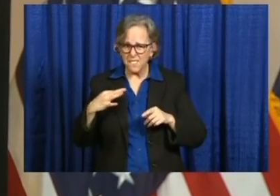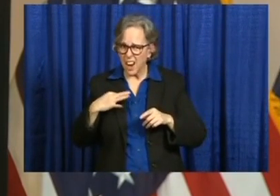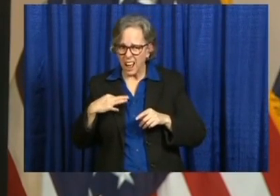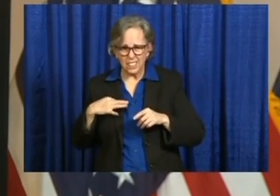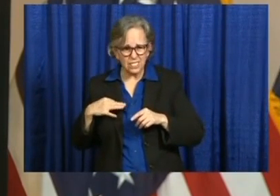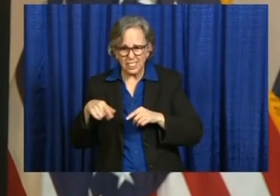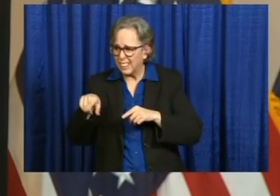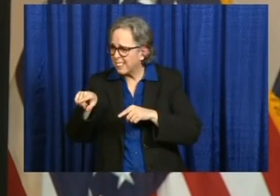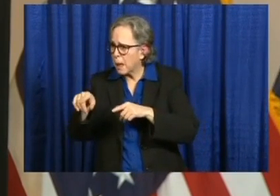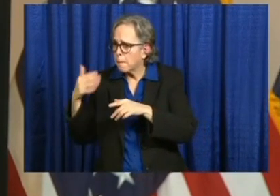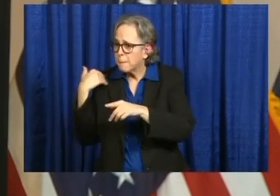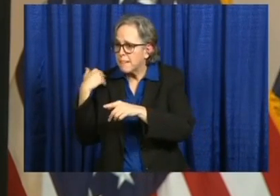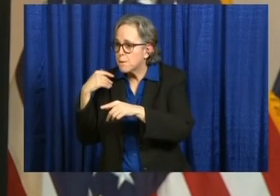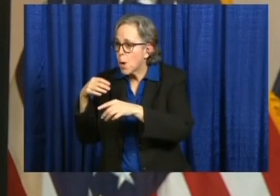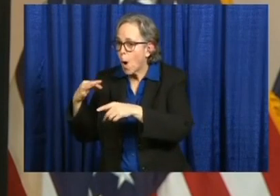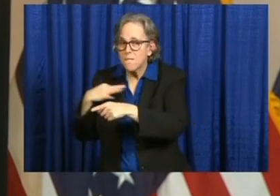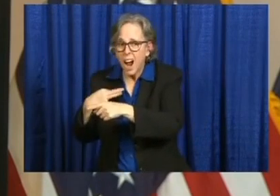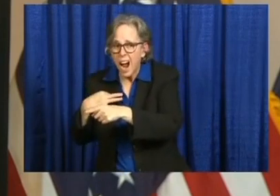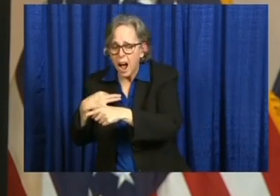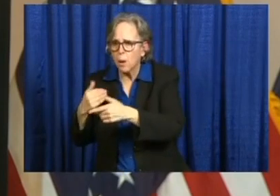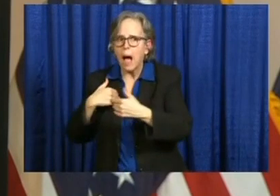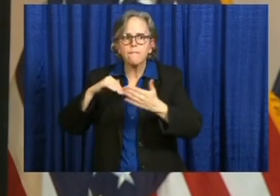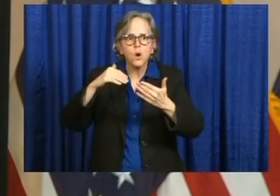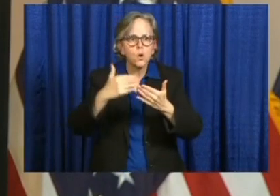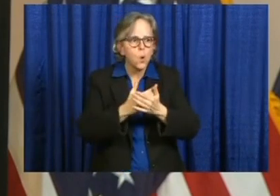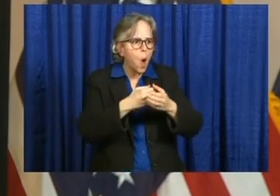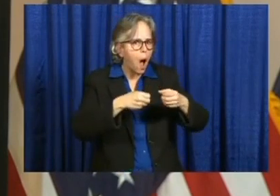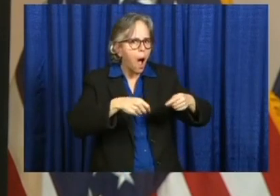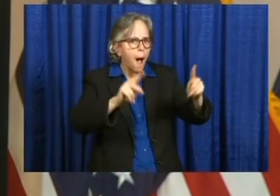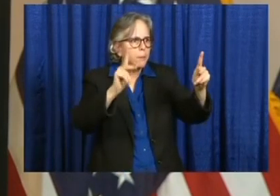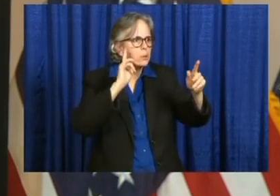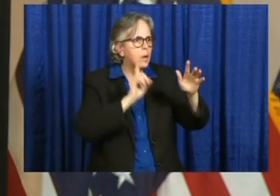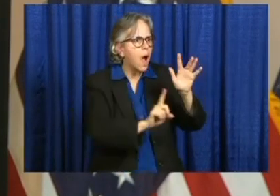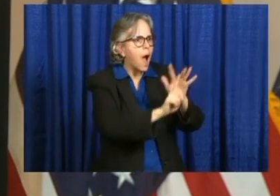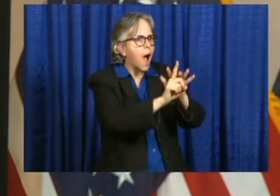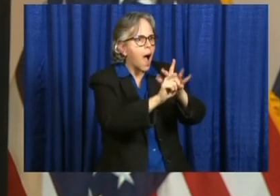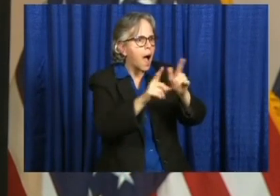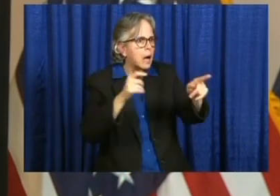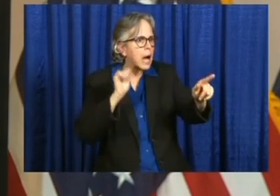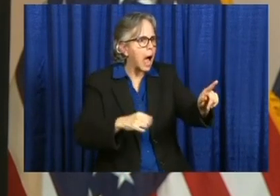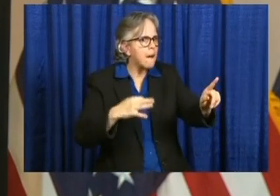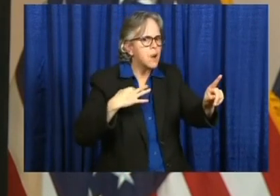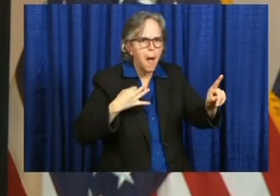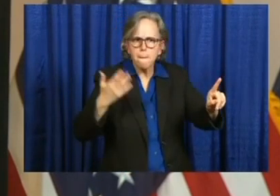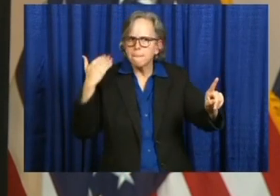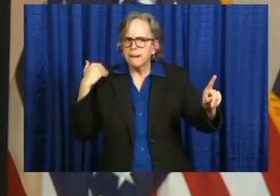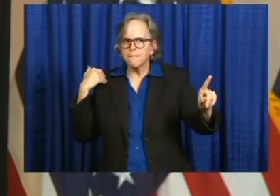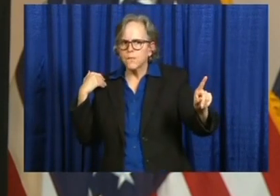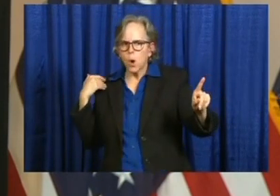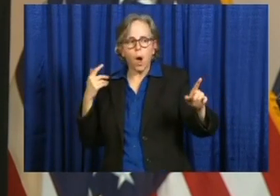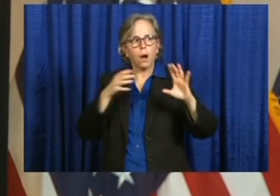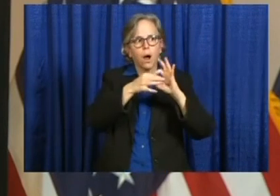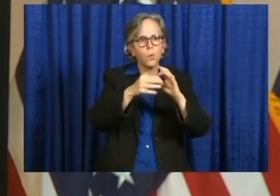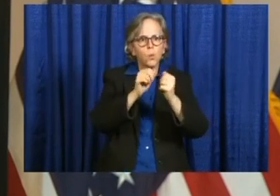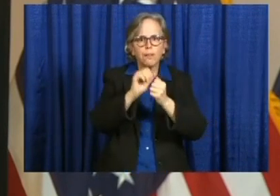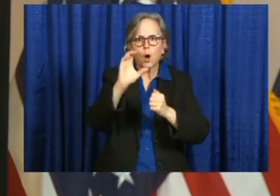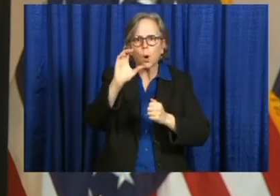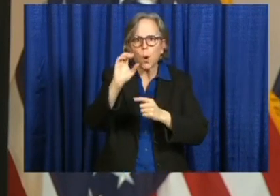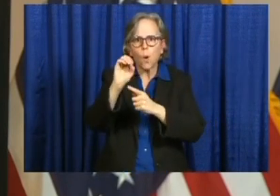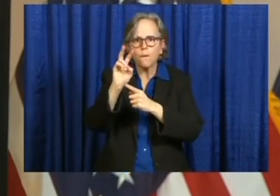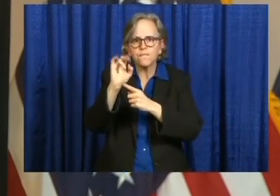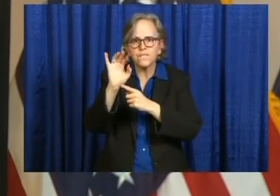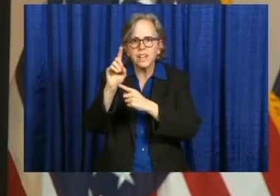volunteer opportunities for the COVID-19 emergency that we're in. So go to